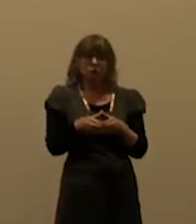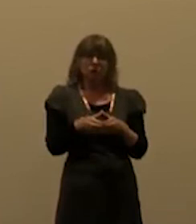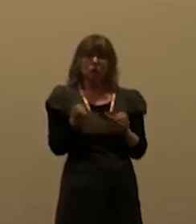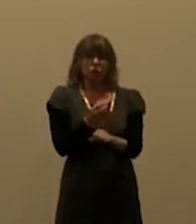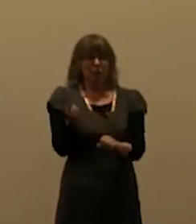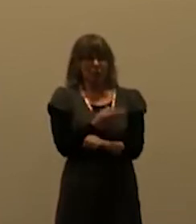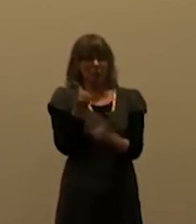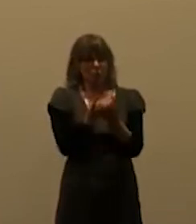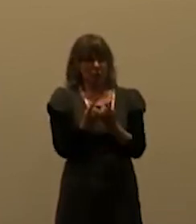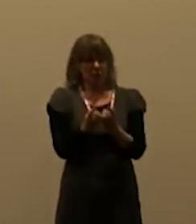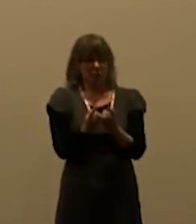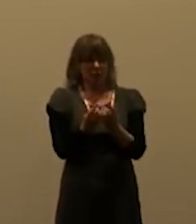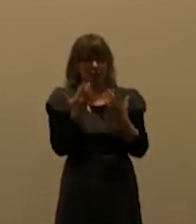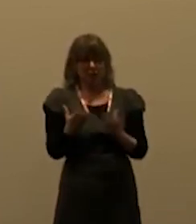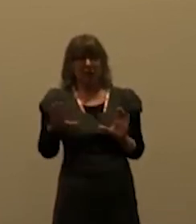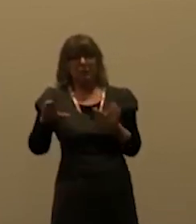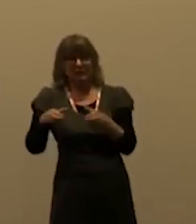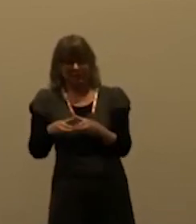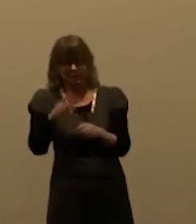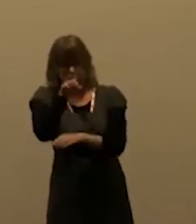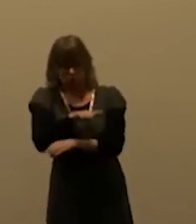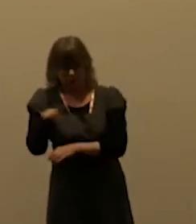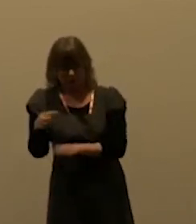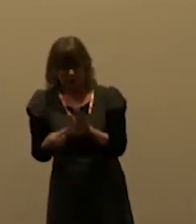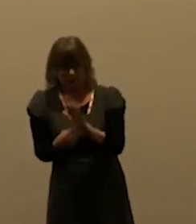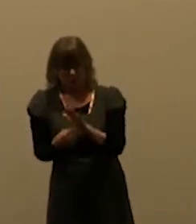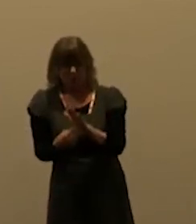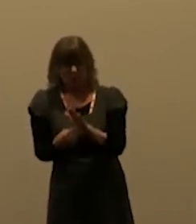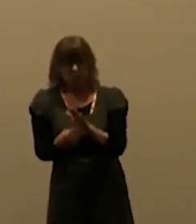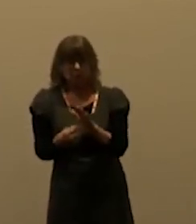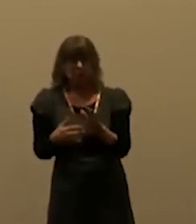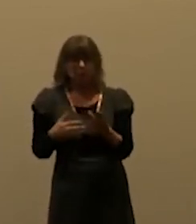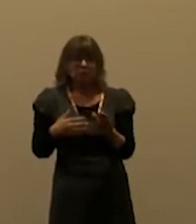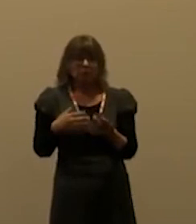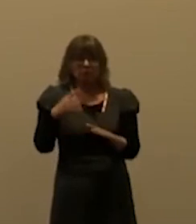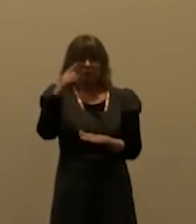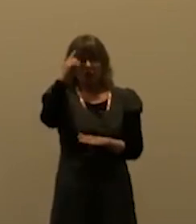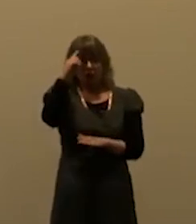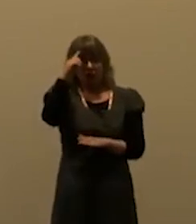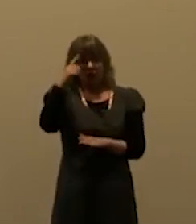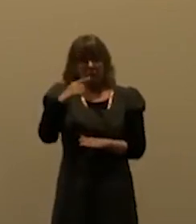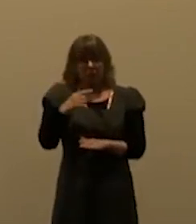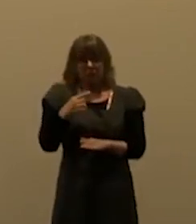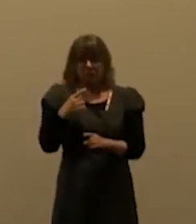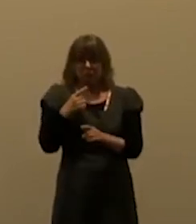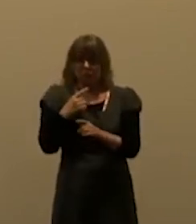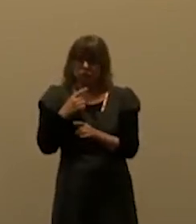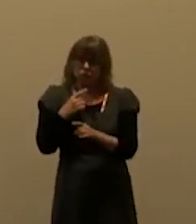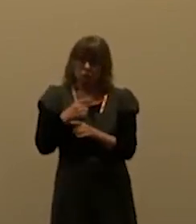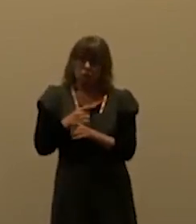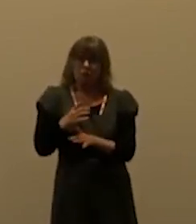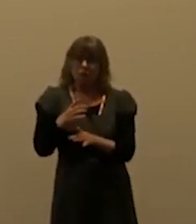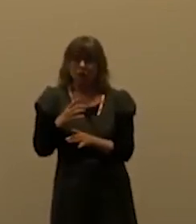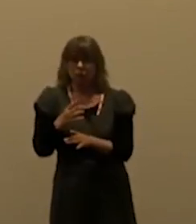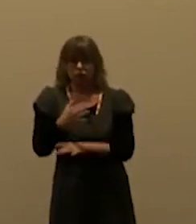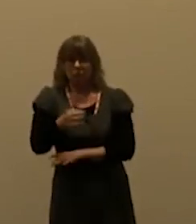PowerShell modules. It's now Teams and Graph is the important thing. So I think they'll probably move, this is, you know, I can't speak on behalf of the DSC team, but I'd imagine they're going to gravitate more and more